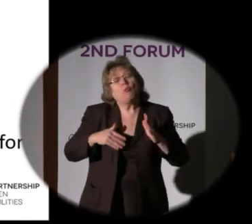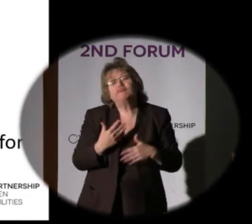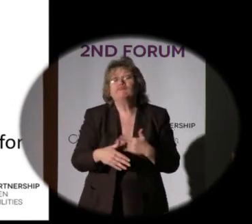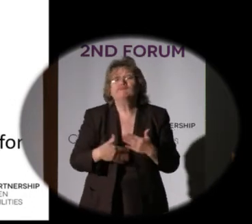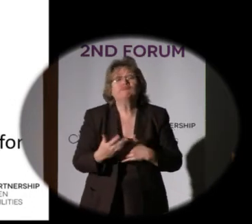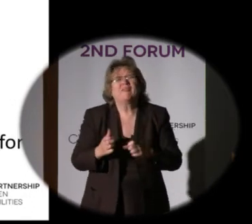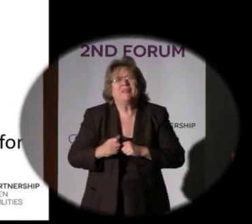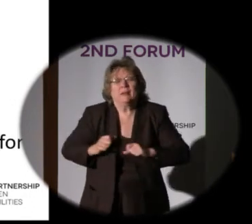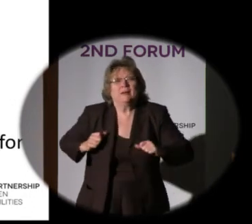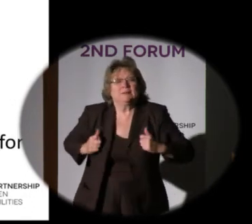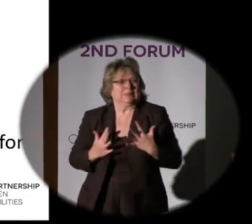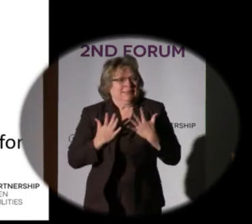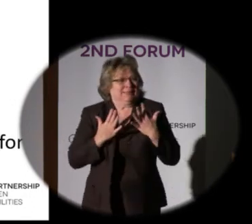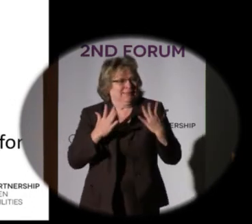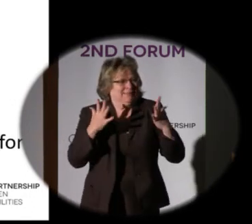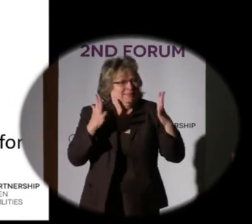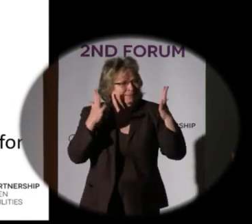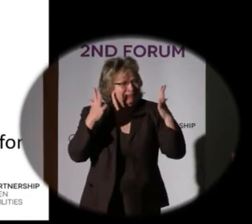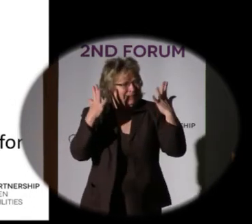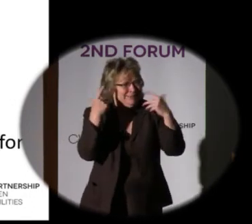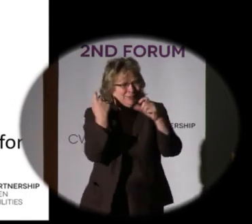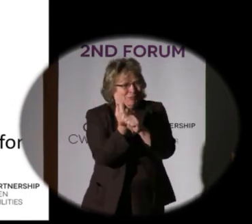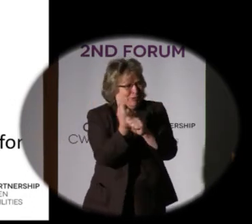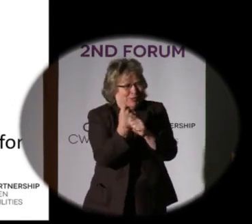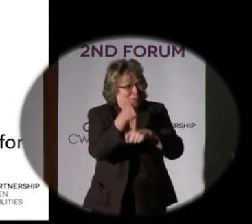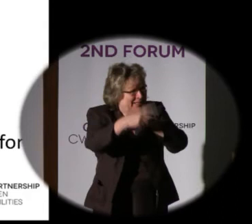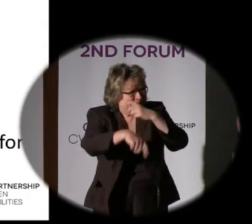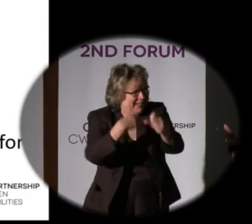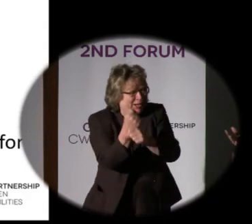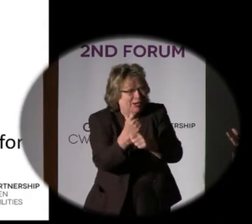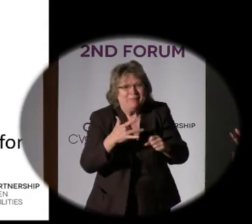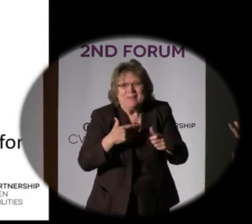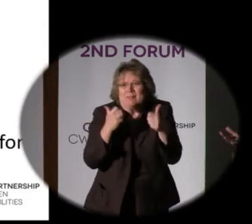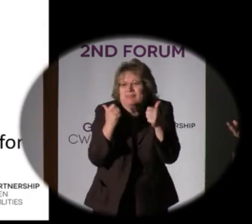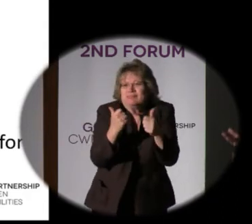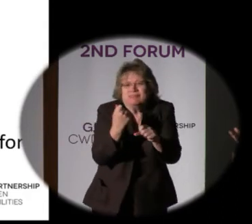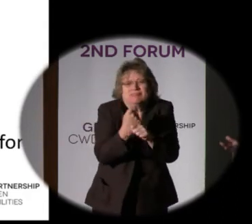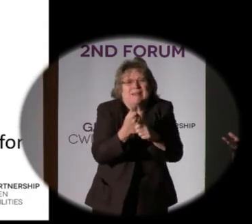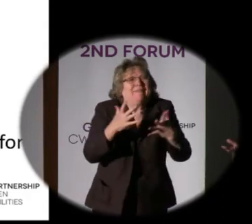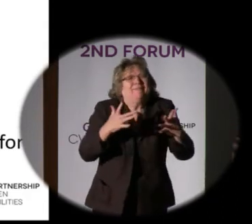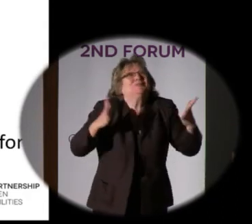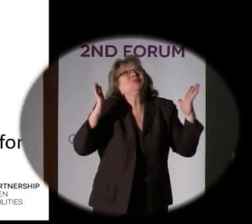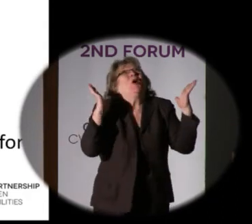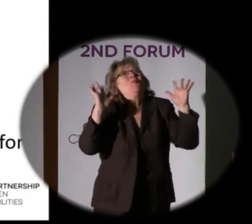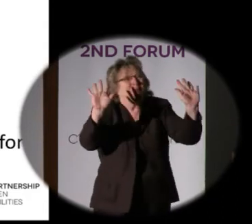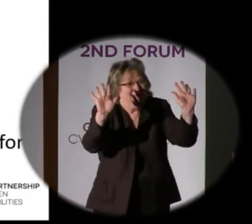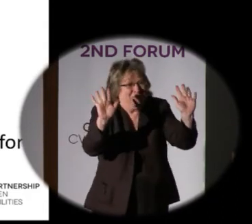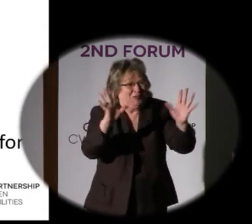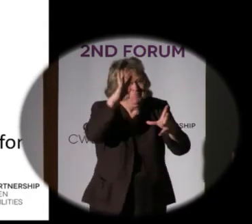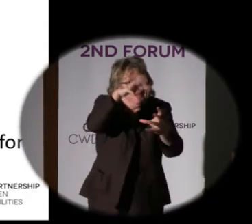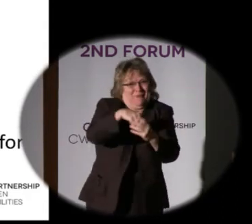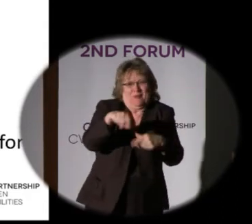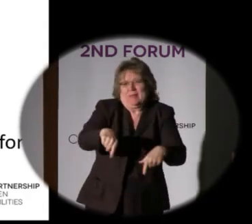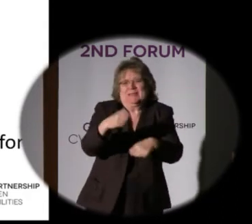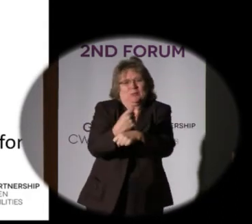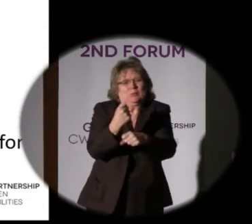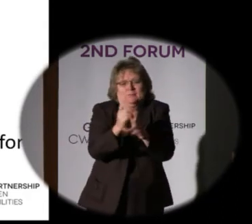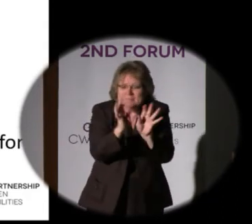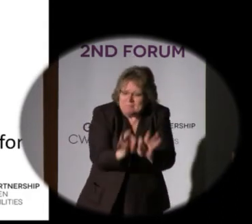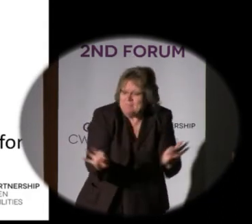marathon. This has just been really, really good work. And I just feel so good to be a part of it. Thank you so